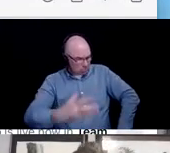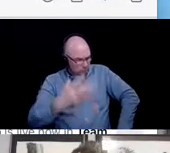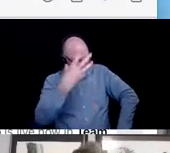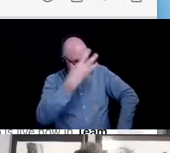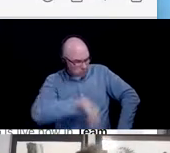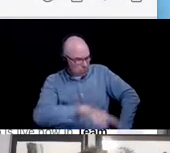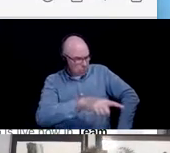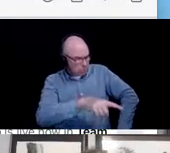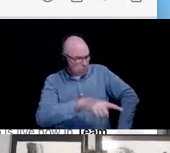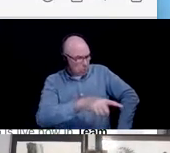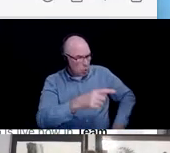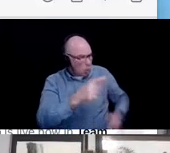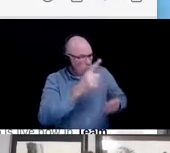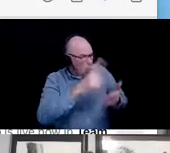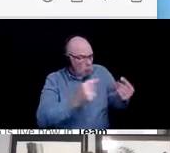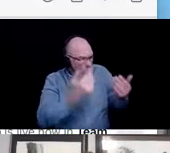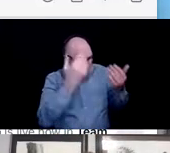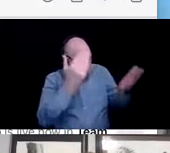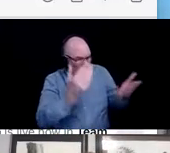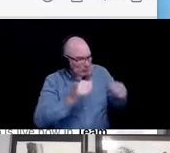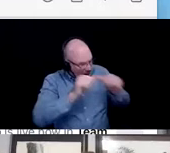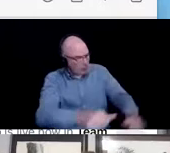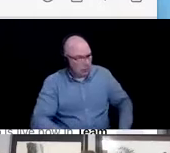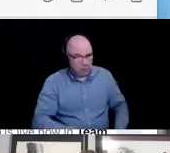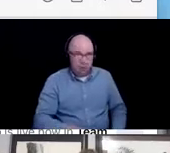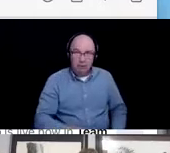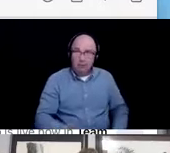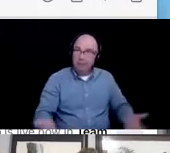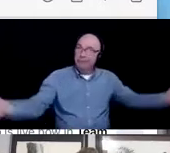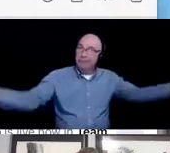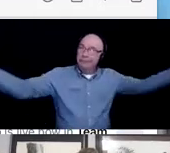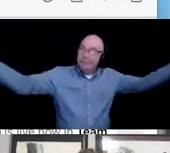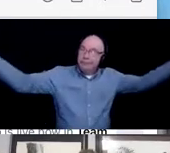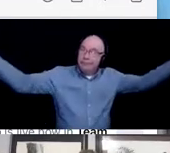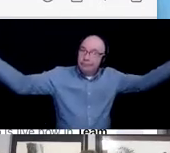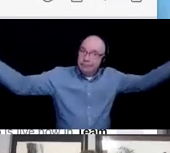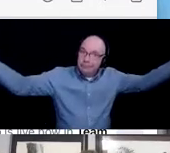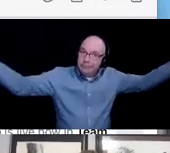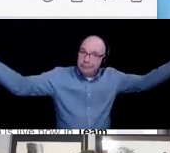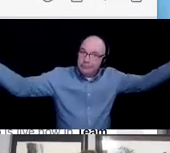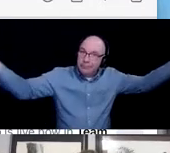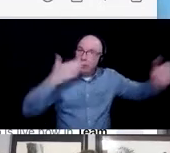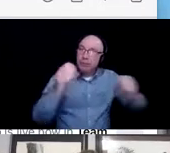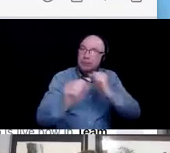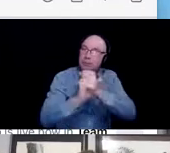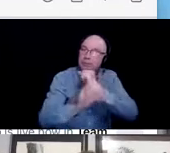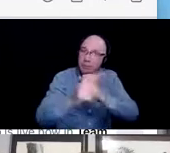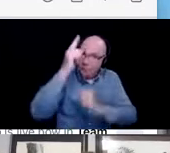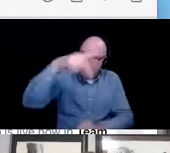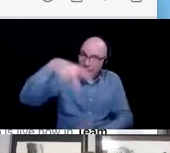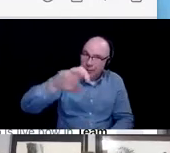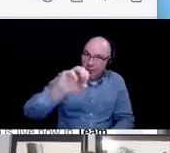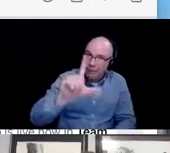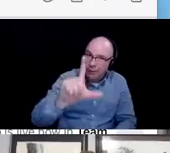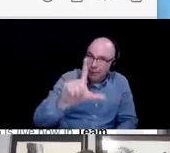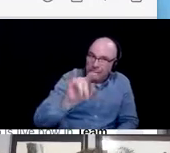you're doing, don't stop. How much better could that be for a Plexus testimony? I want to share that because if you're